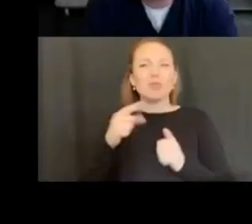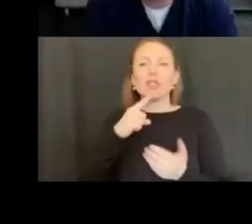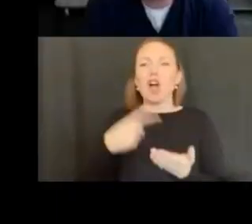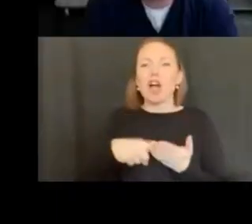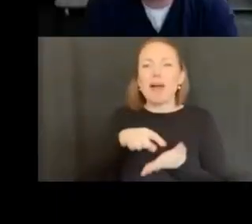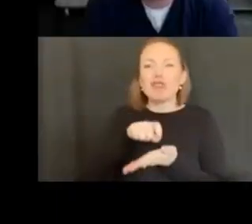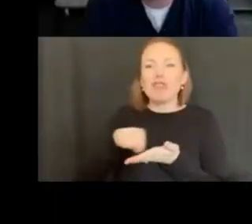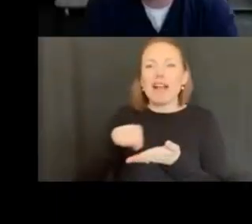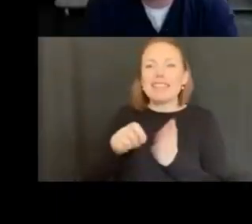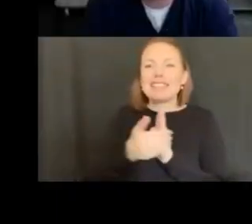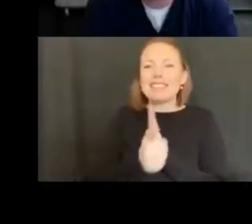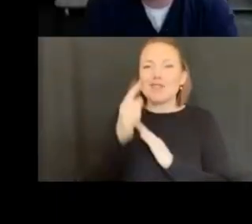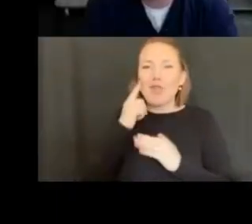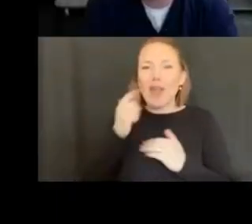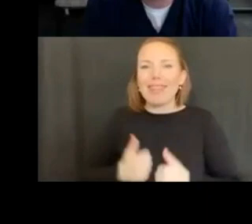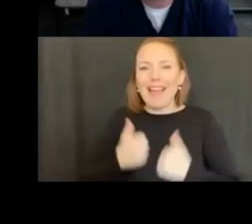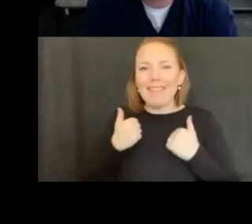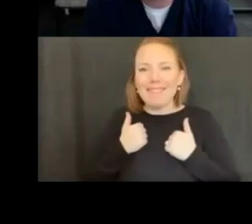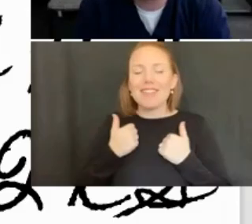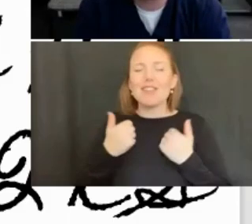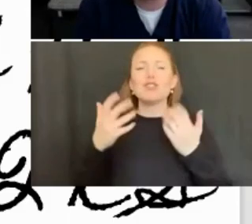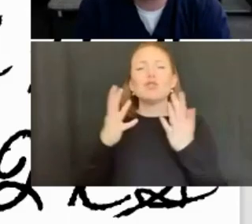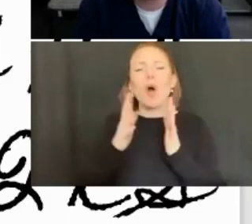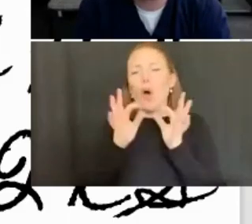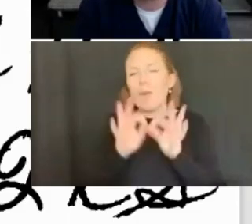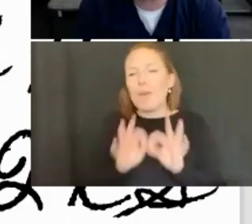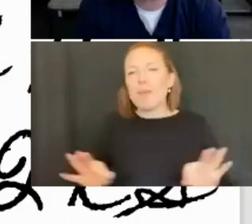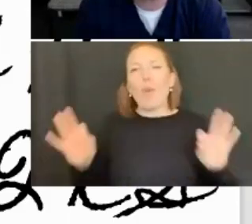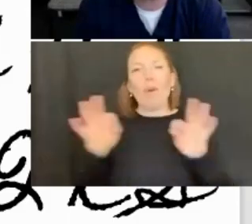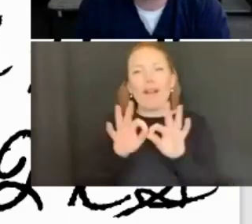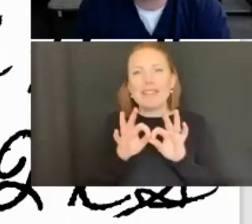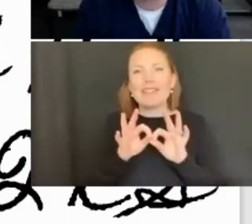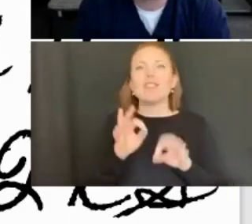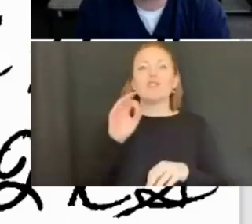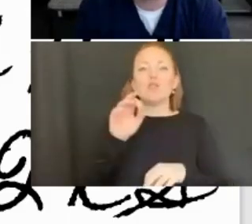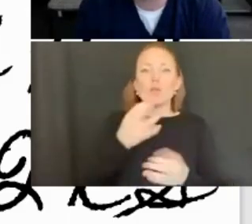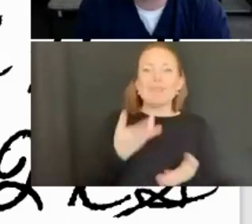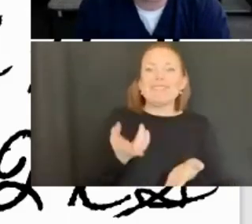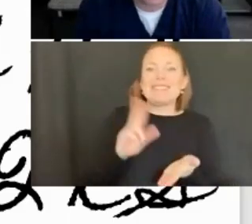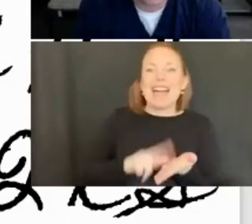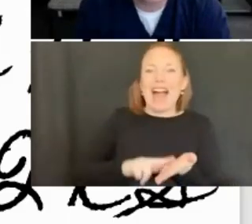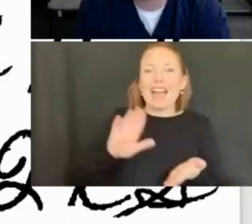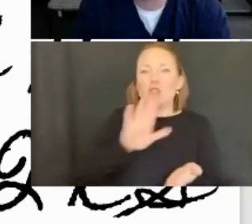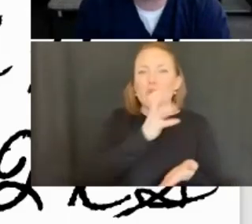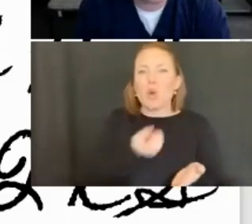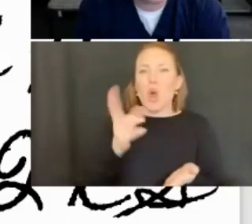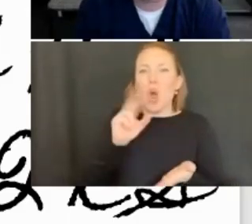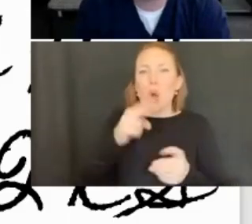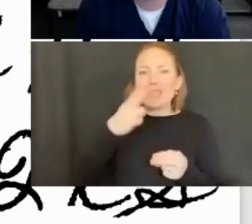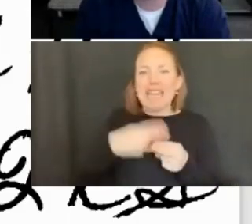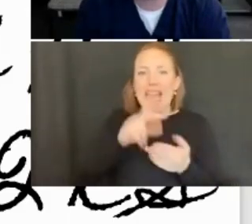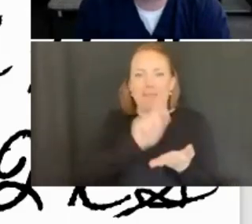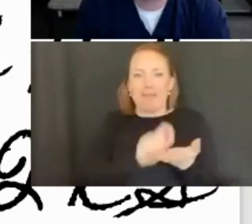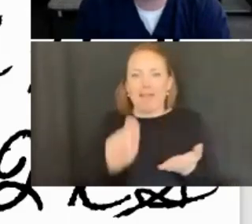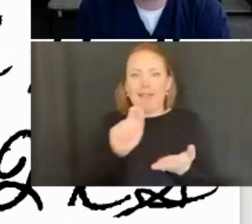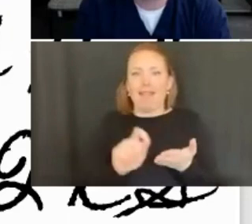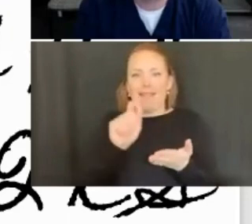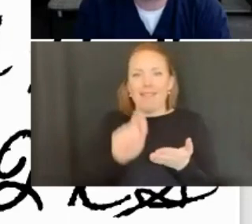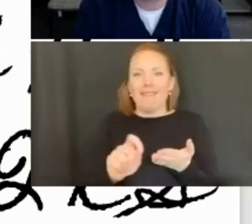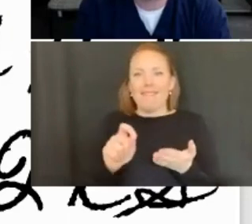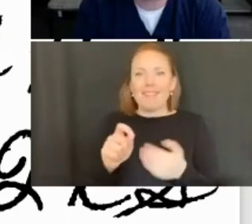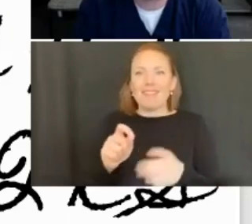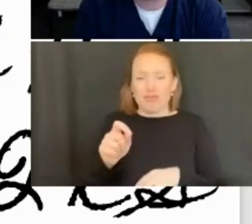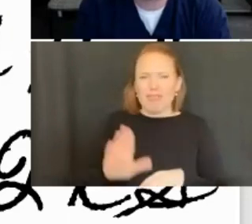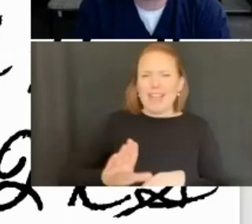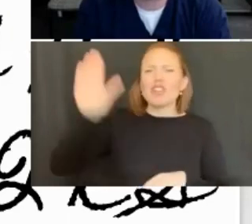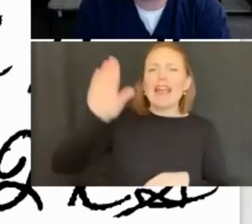for life, there's no more important writing skill for life than to sign your own name. And we know that, raise your hand if in